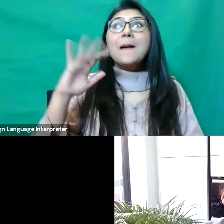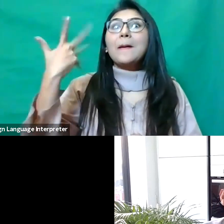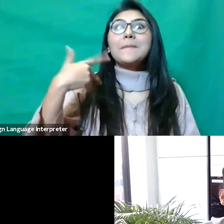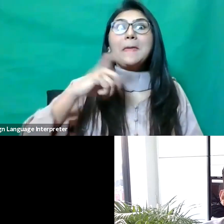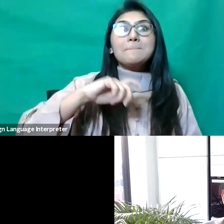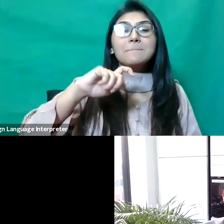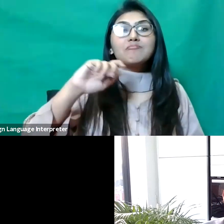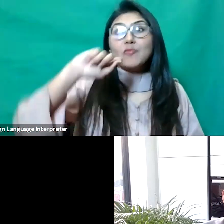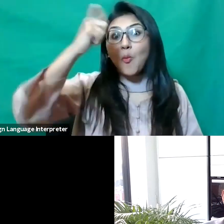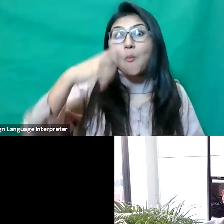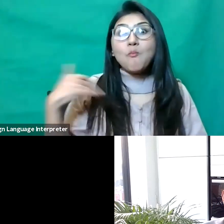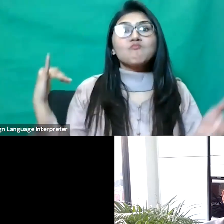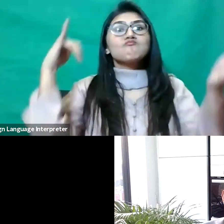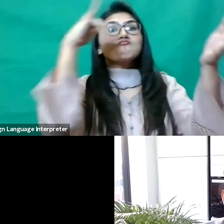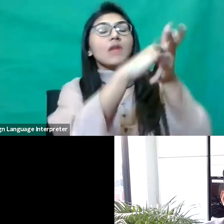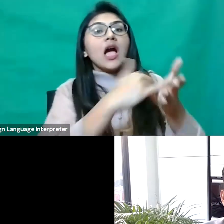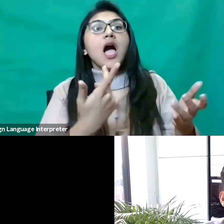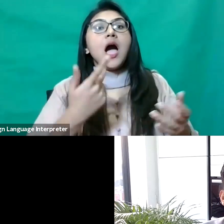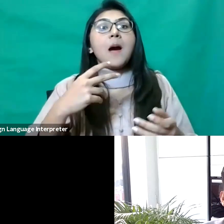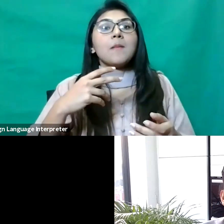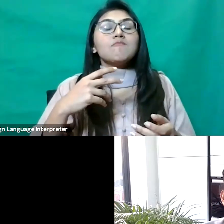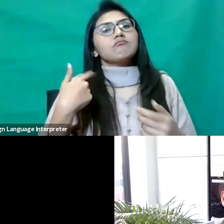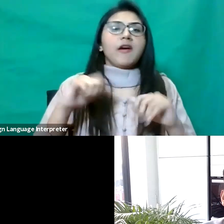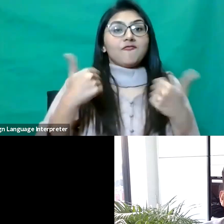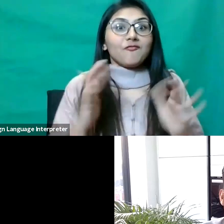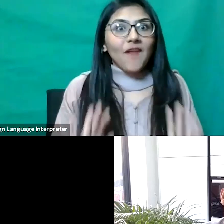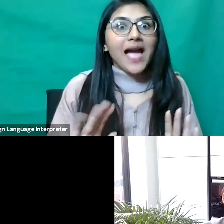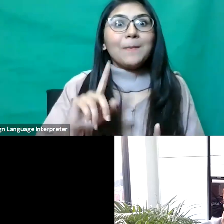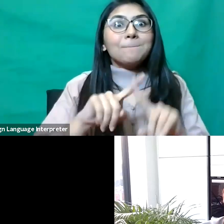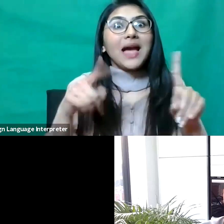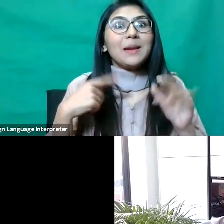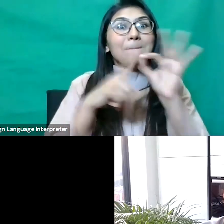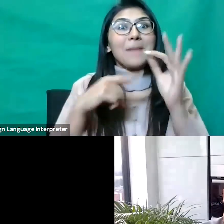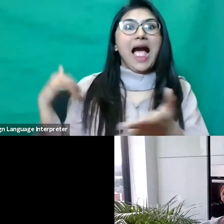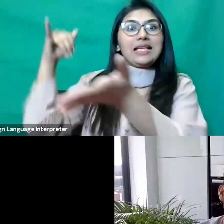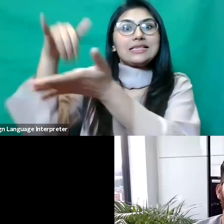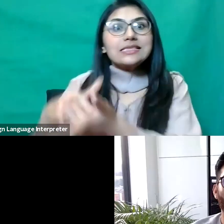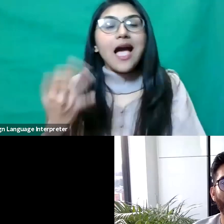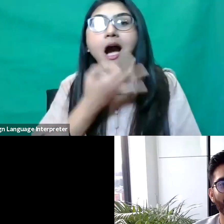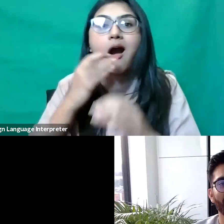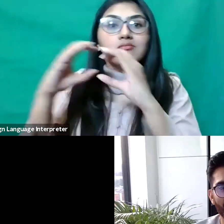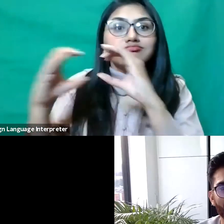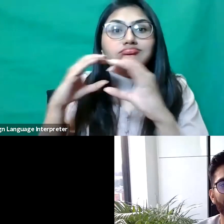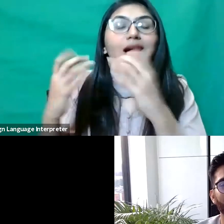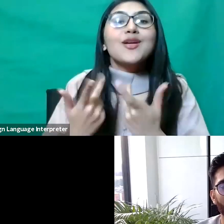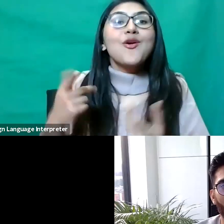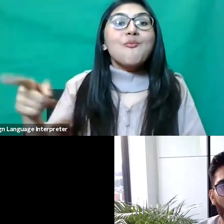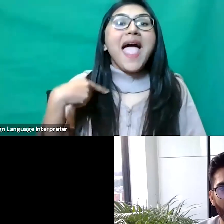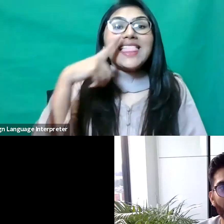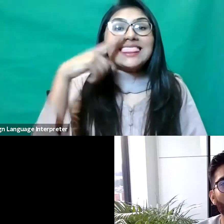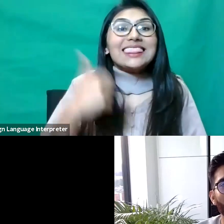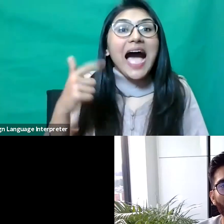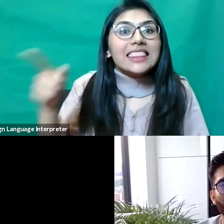my Urdu kind of starts to pick up and get better. Because with my daddy, I can only communicate in Urdu.